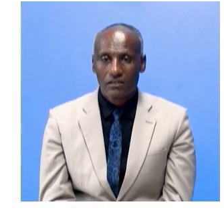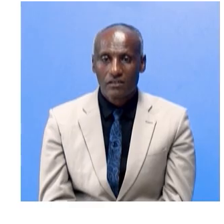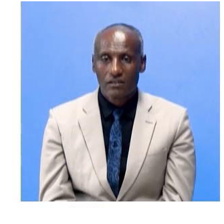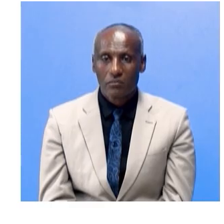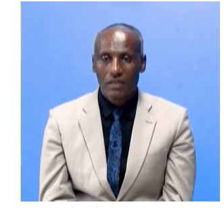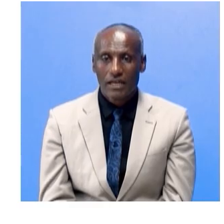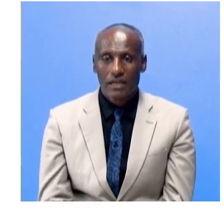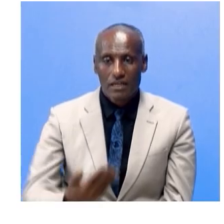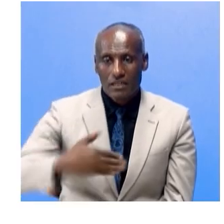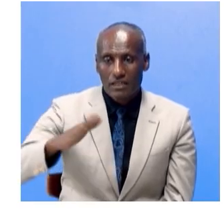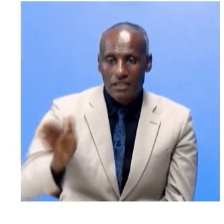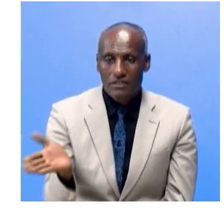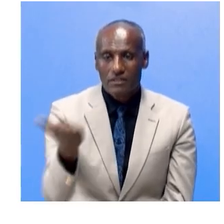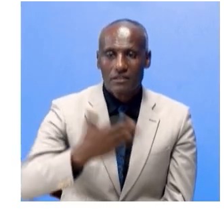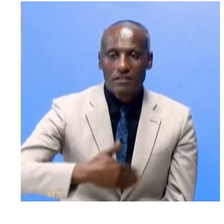tennis.